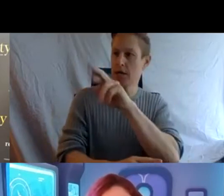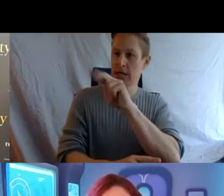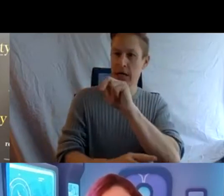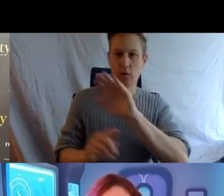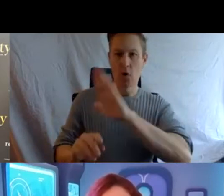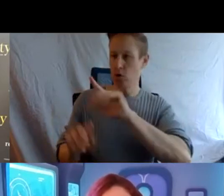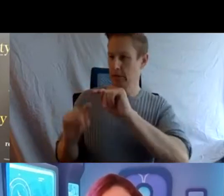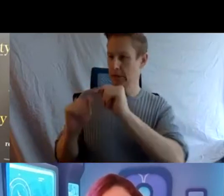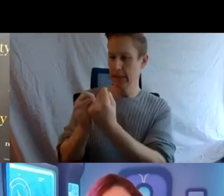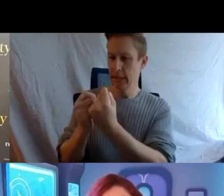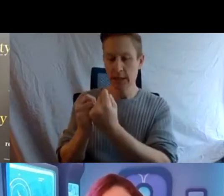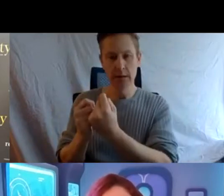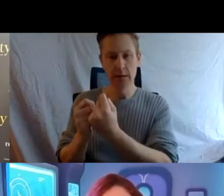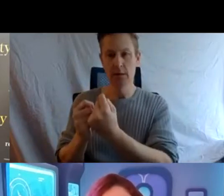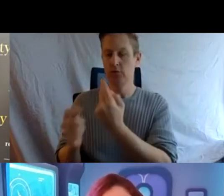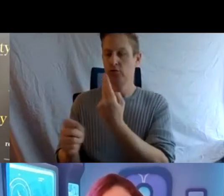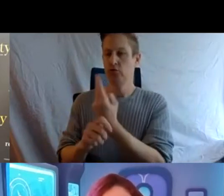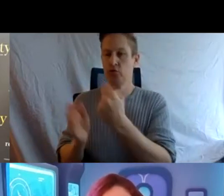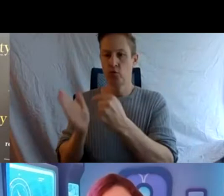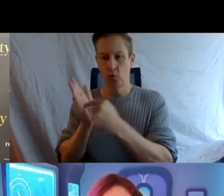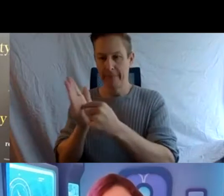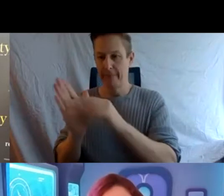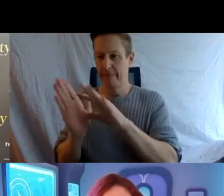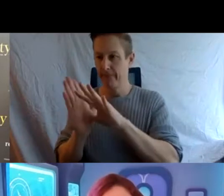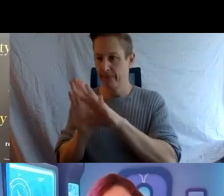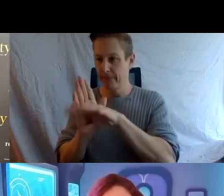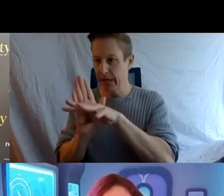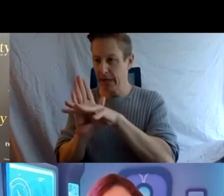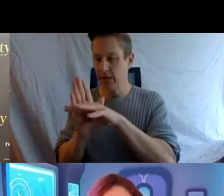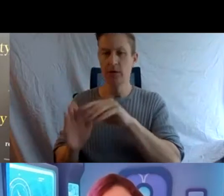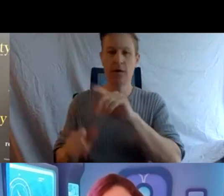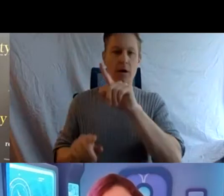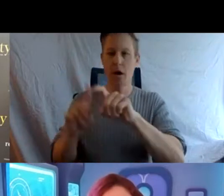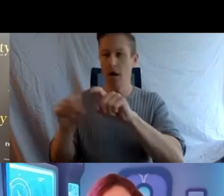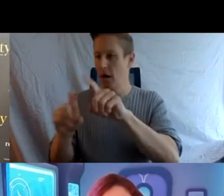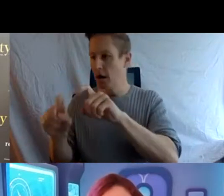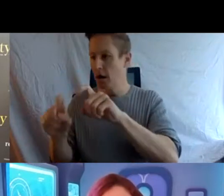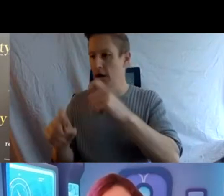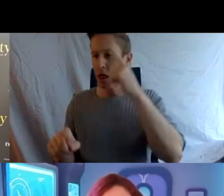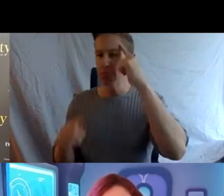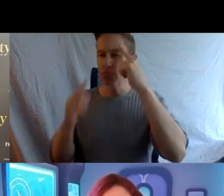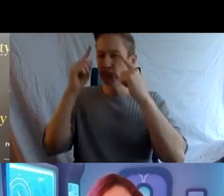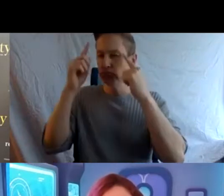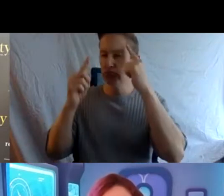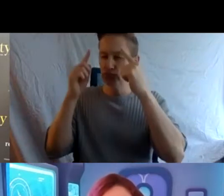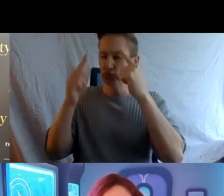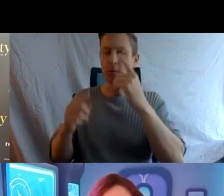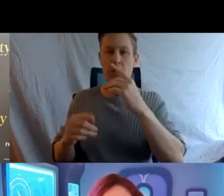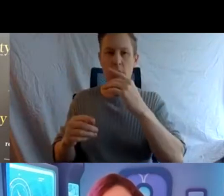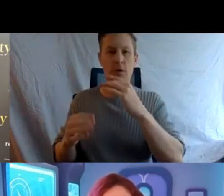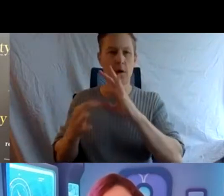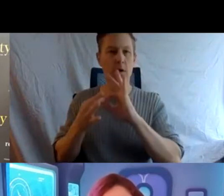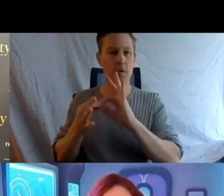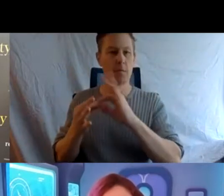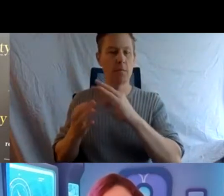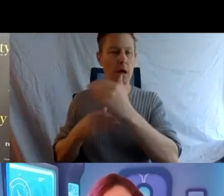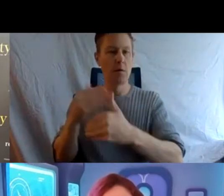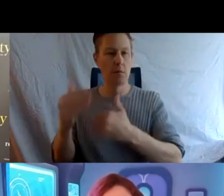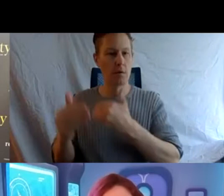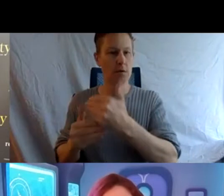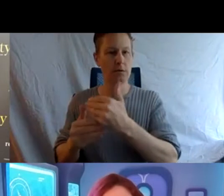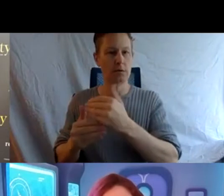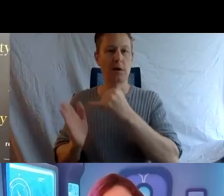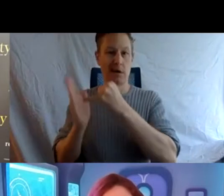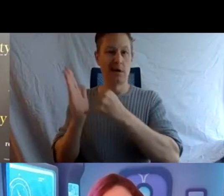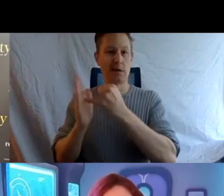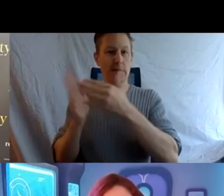just, use the reference videos, ask the questions, and be thoughtful about that process. And animators are